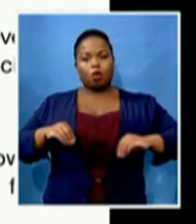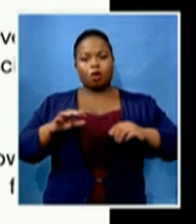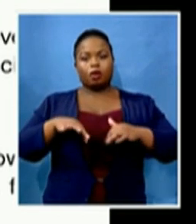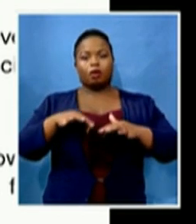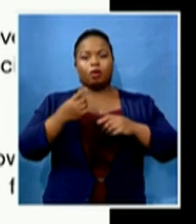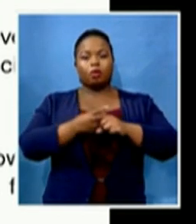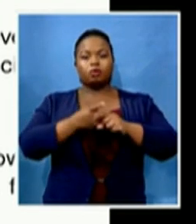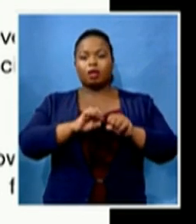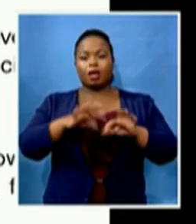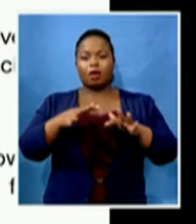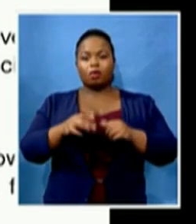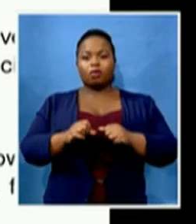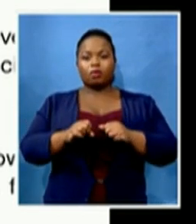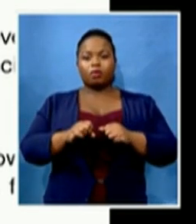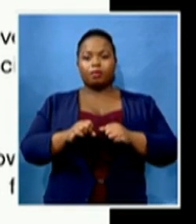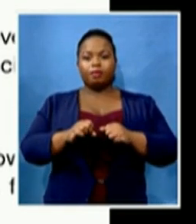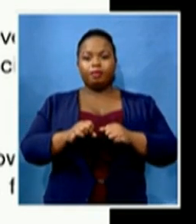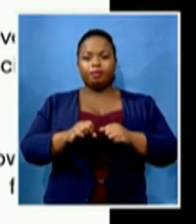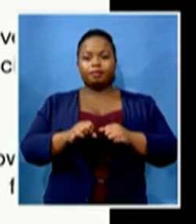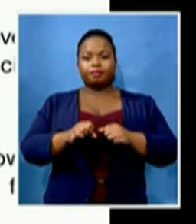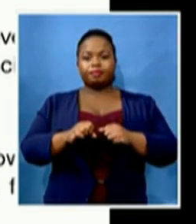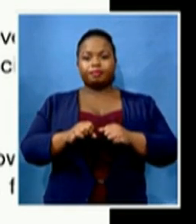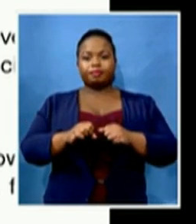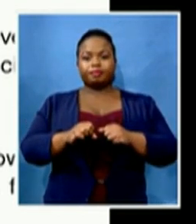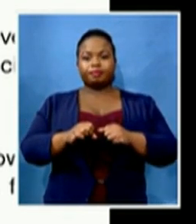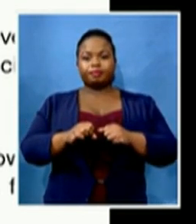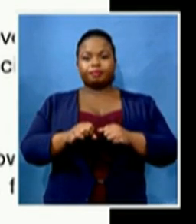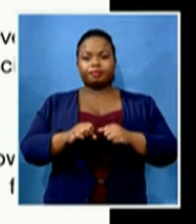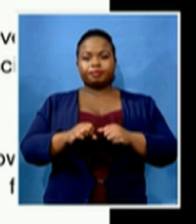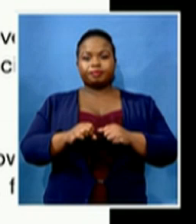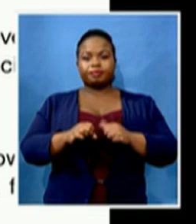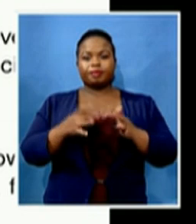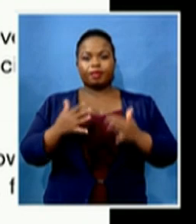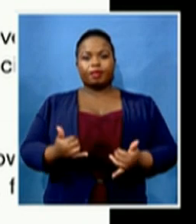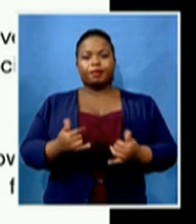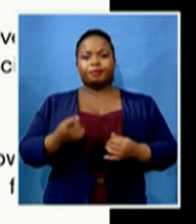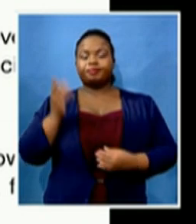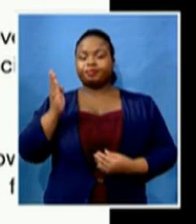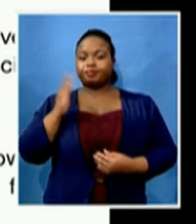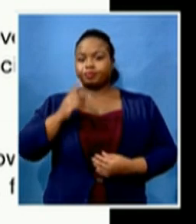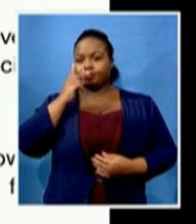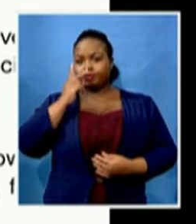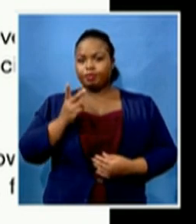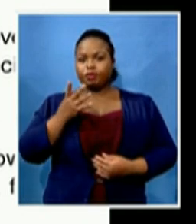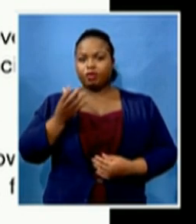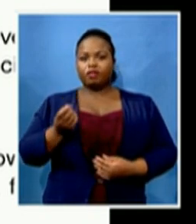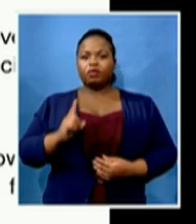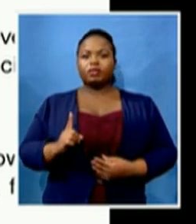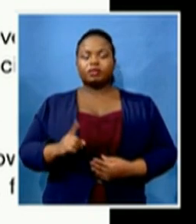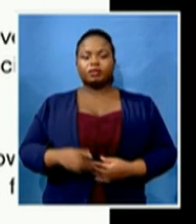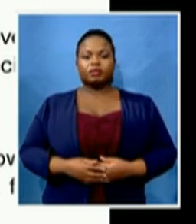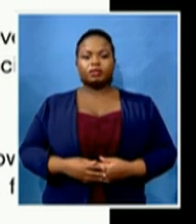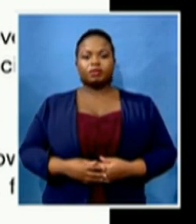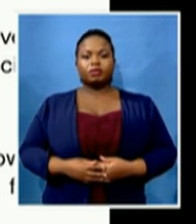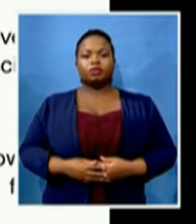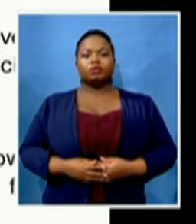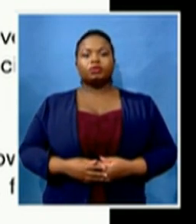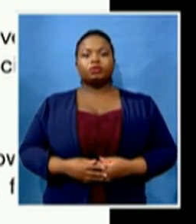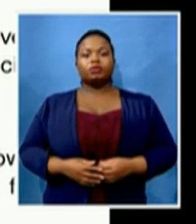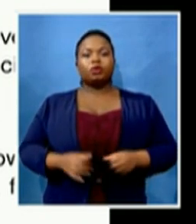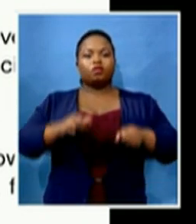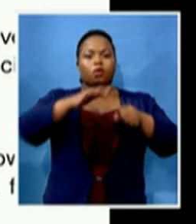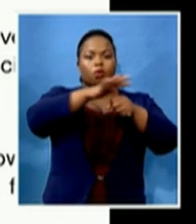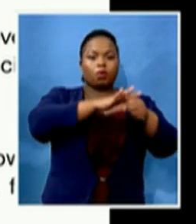So what do we have at the moment? We have this spatial model implemented on the Center for High Performance Computing, who've